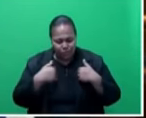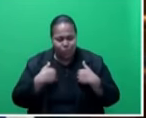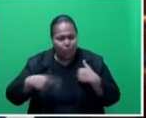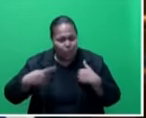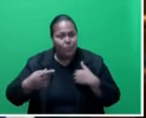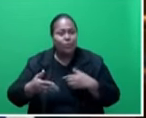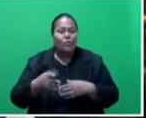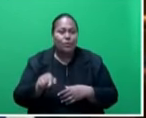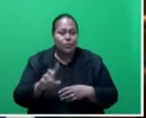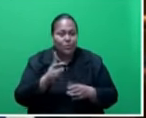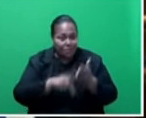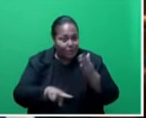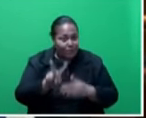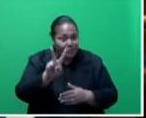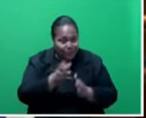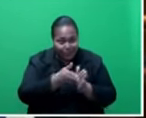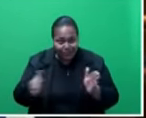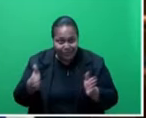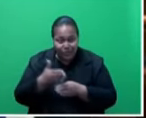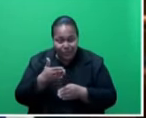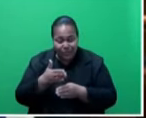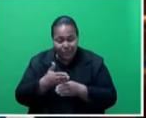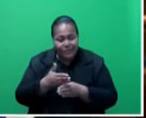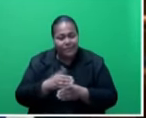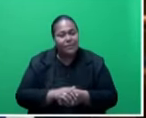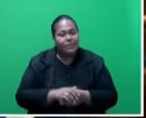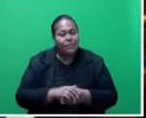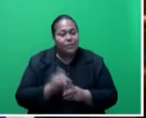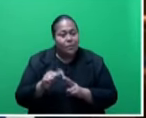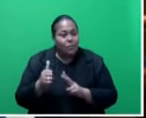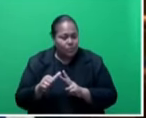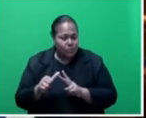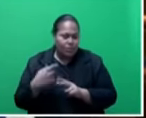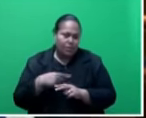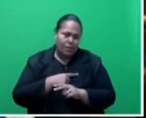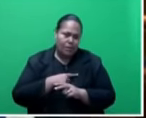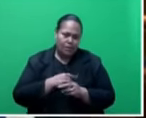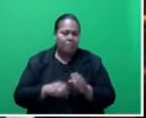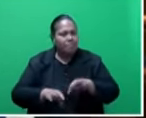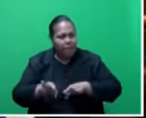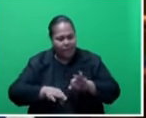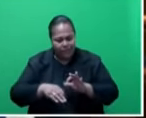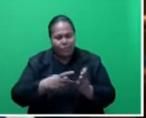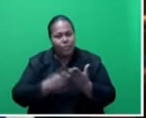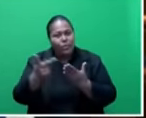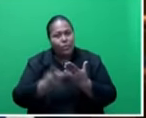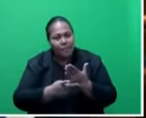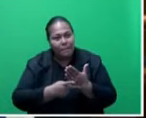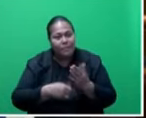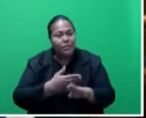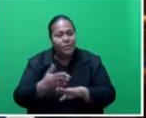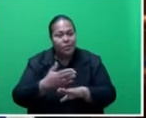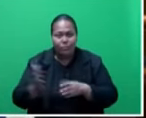phase 2 program of expanding commercial agriculture, we are now also putting together a new program in collaboration with our